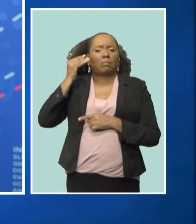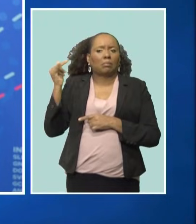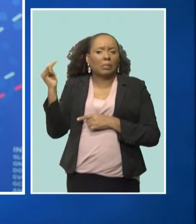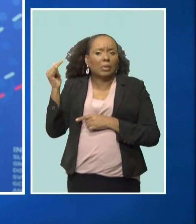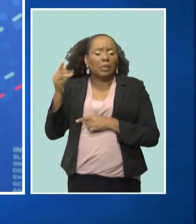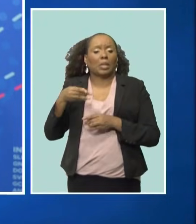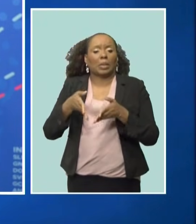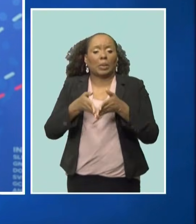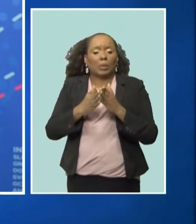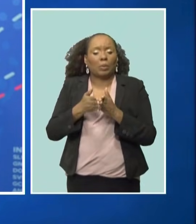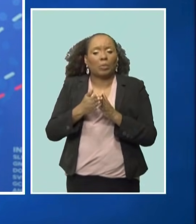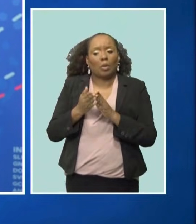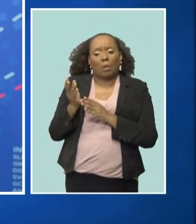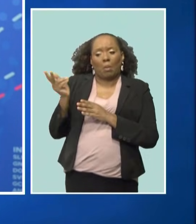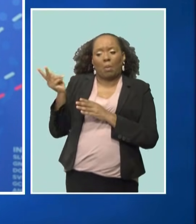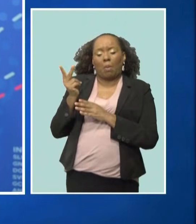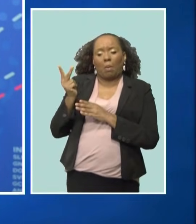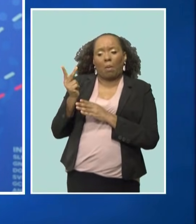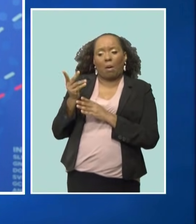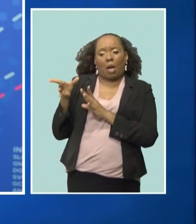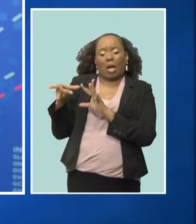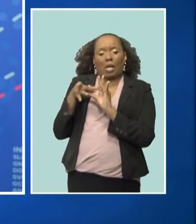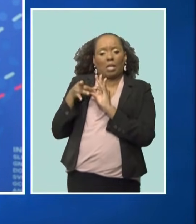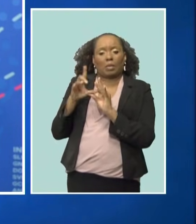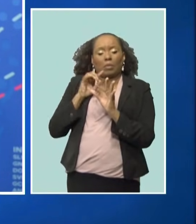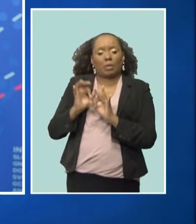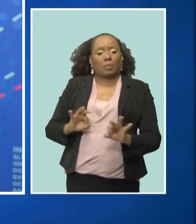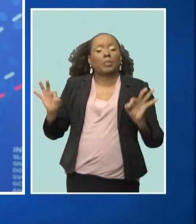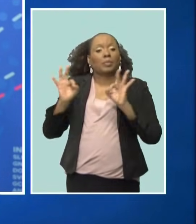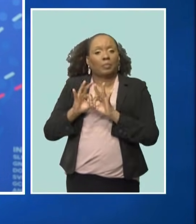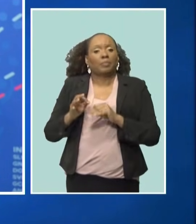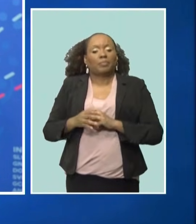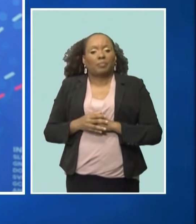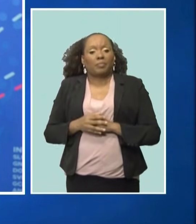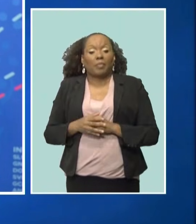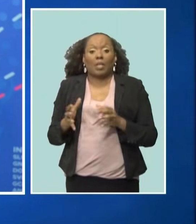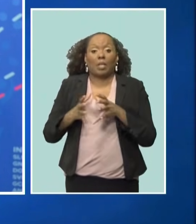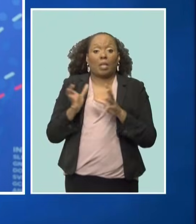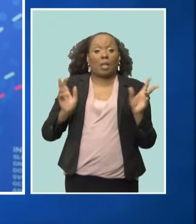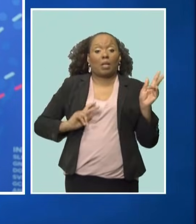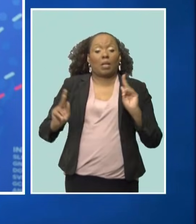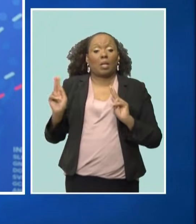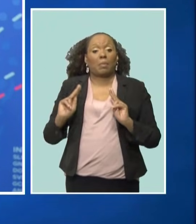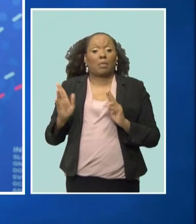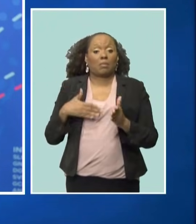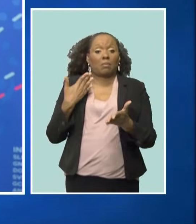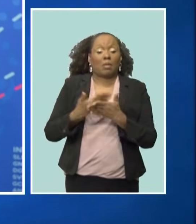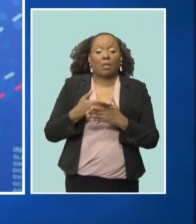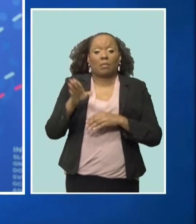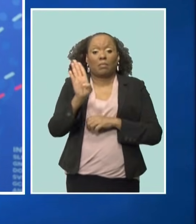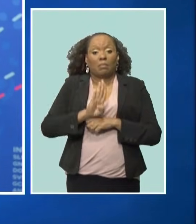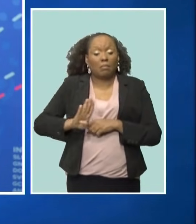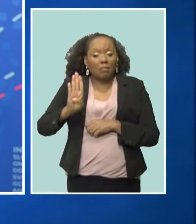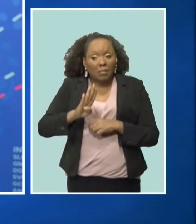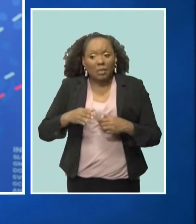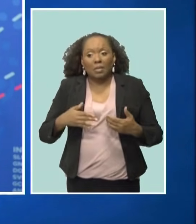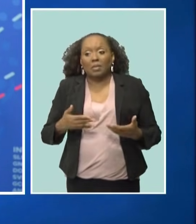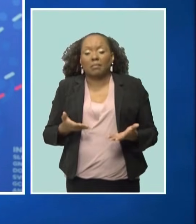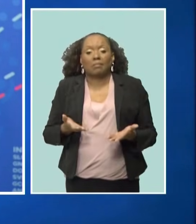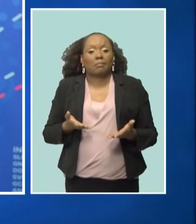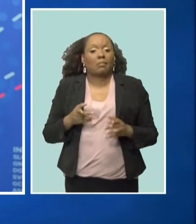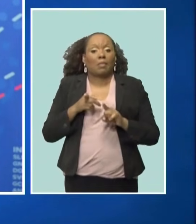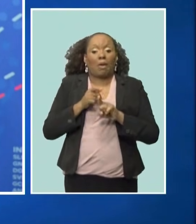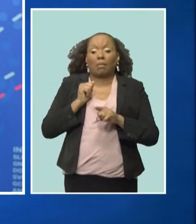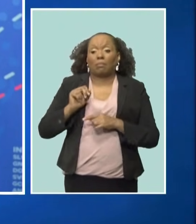in the sense that the amount of passengers, cruise passengers that we have coming into Barbados, taking services, be it from out of the